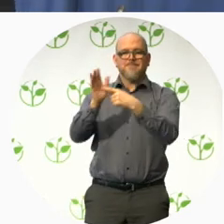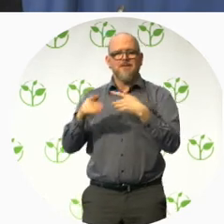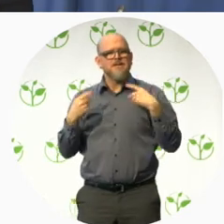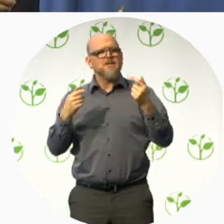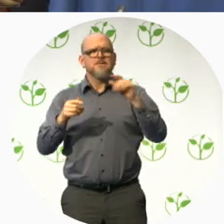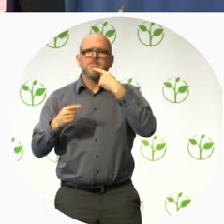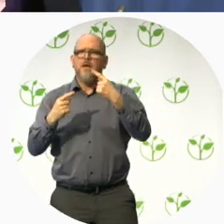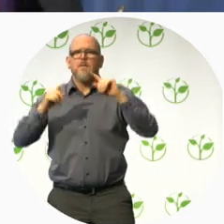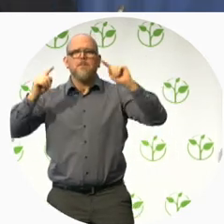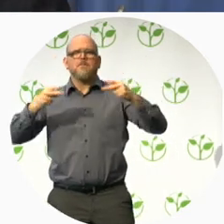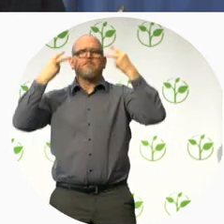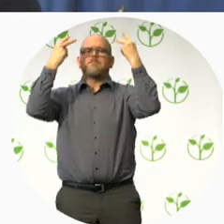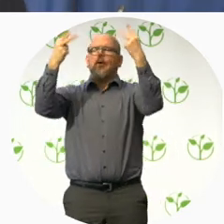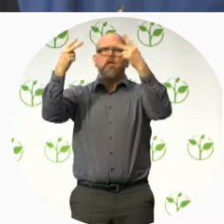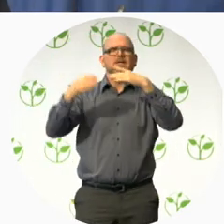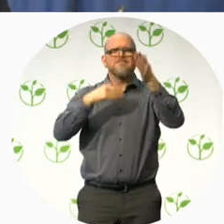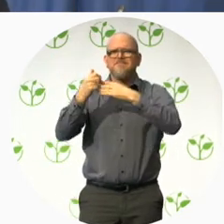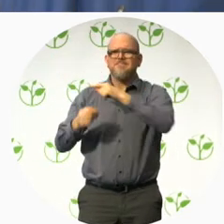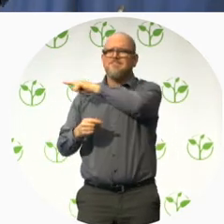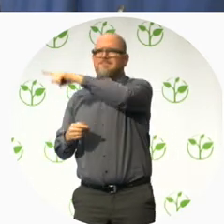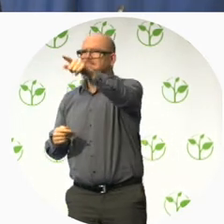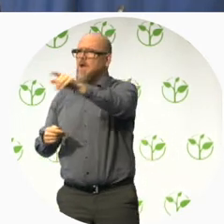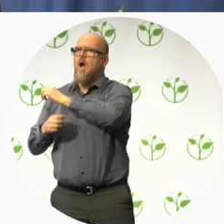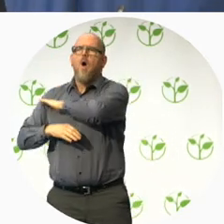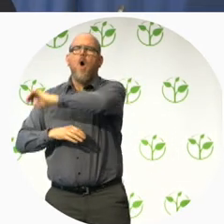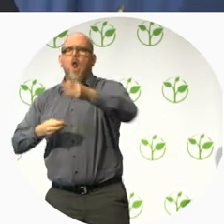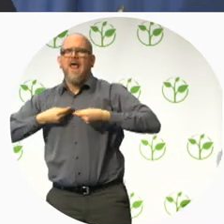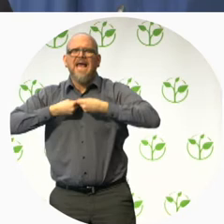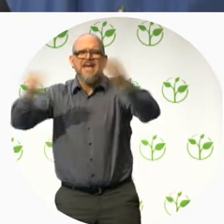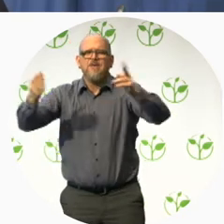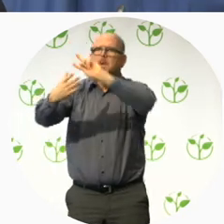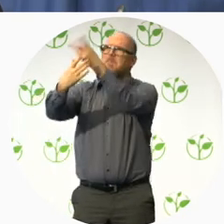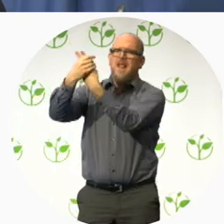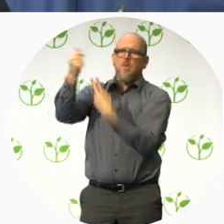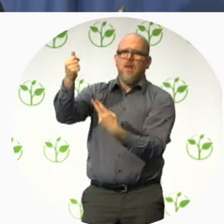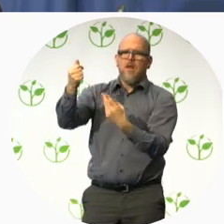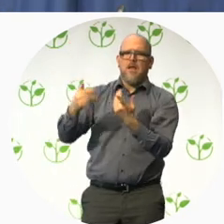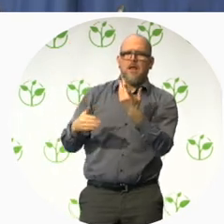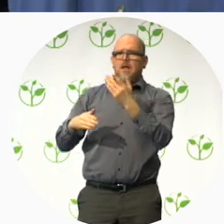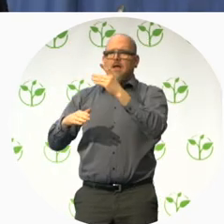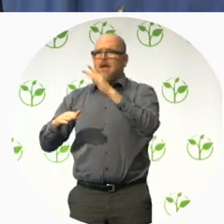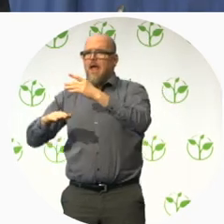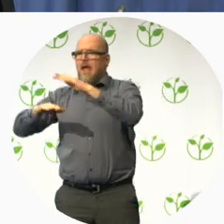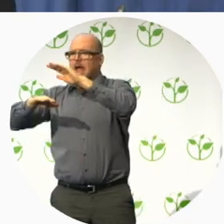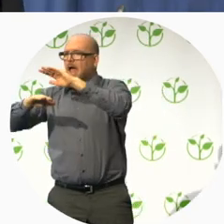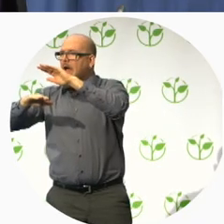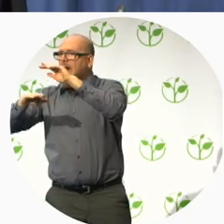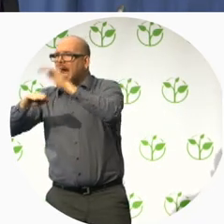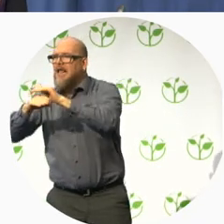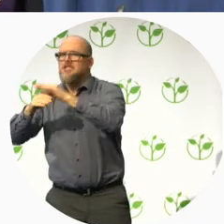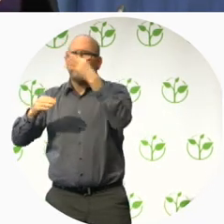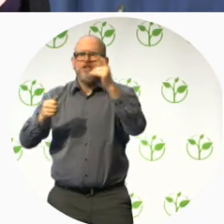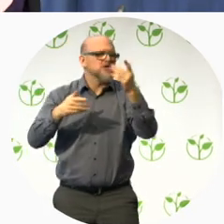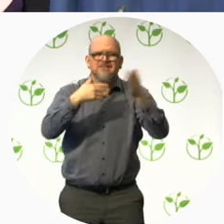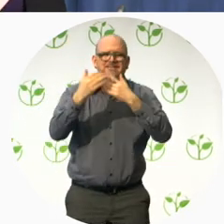in Spanish. But after that, I learned sign language, and I become a person with a work, a